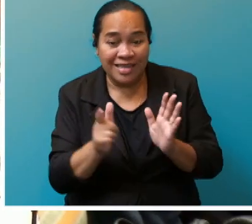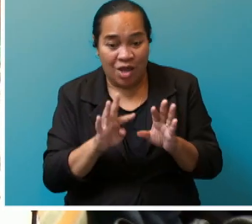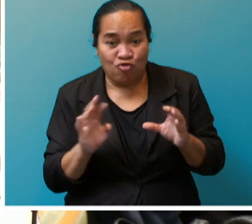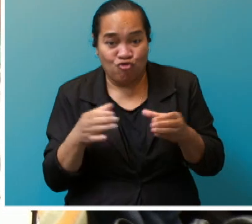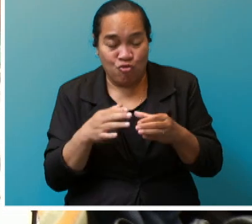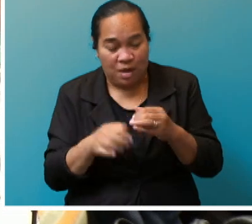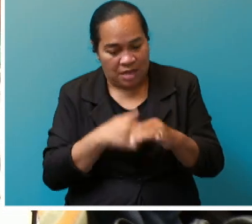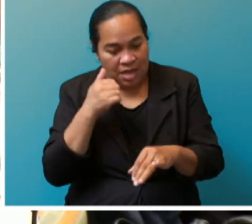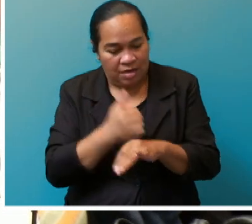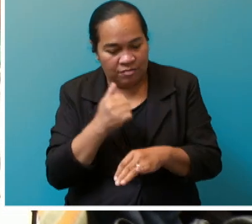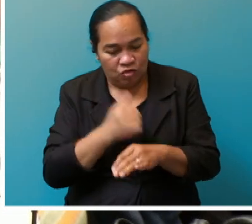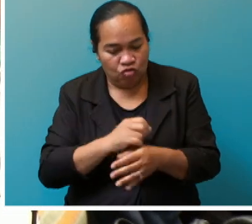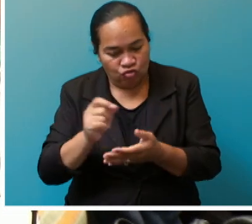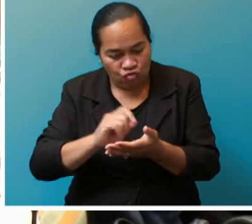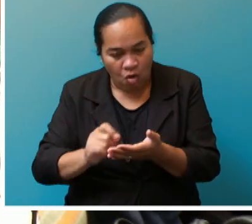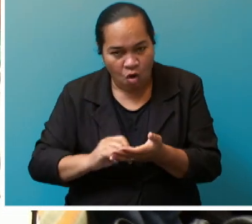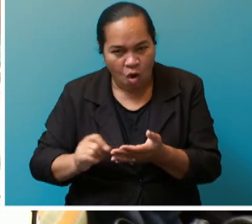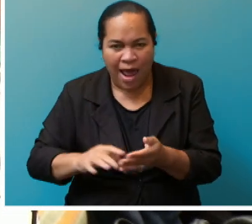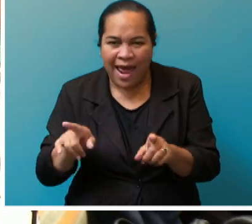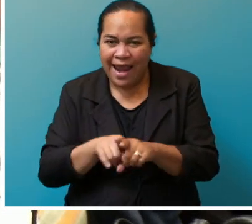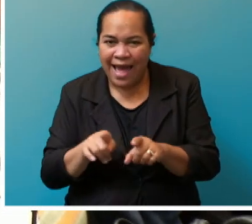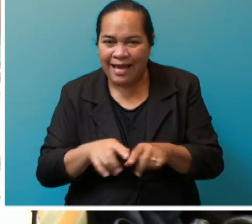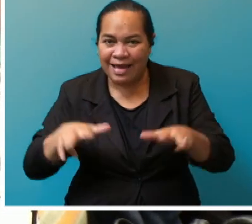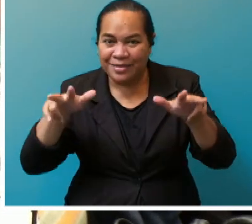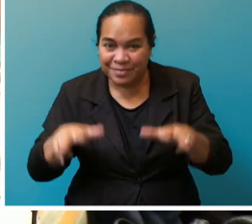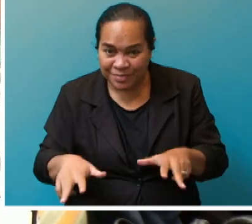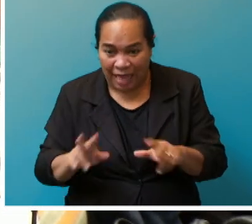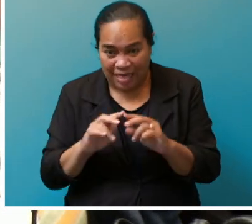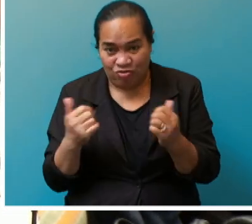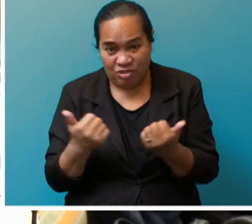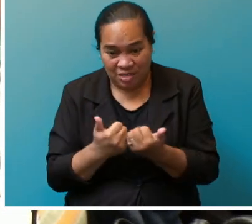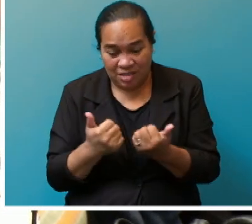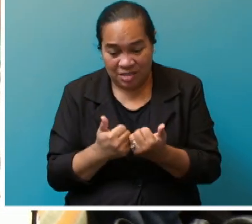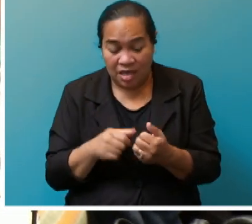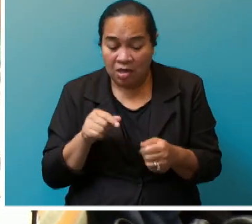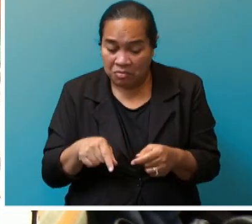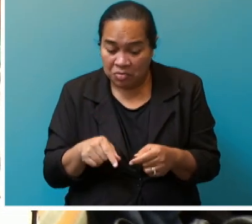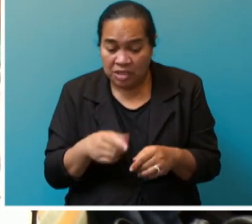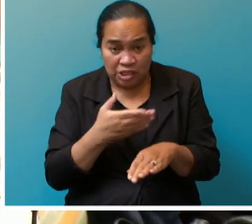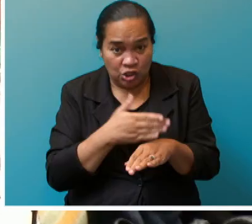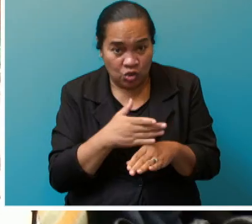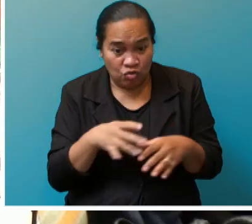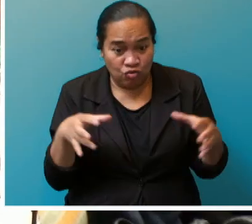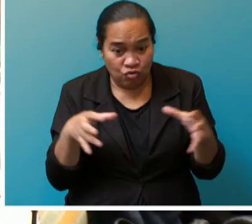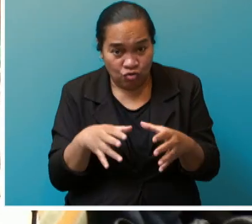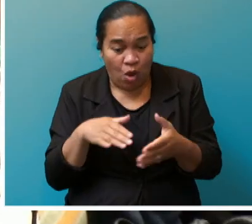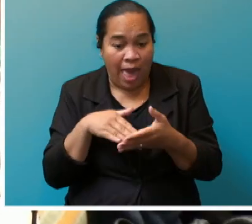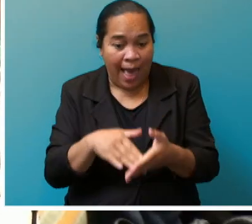an international treaty establishing this new institution while progressing the work required